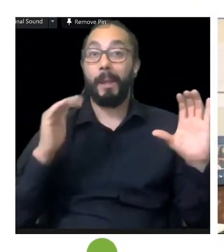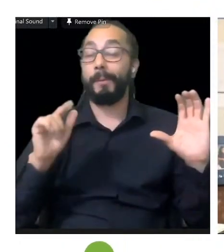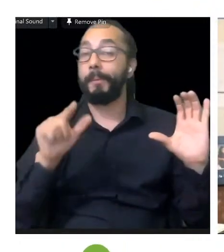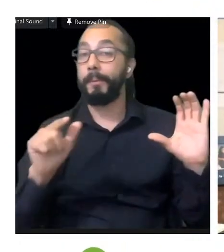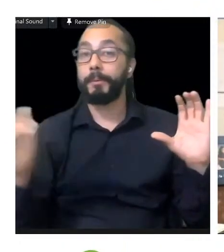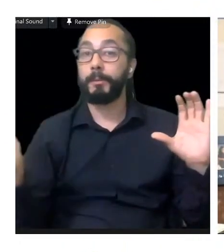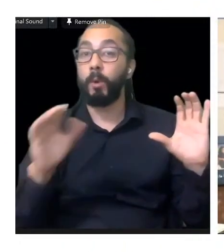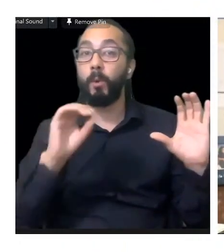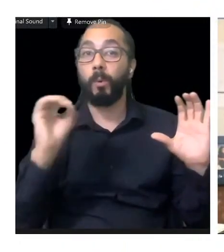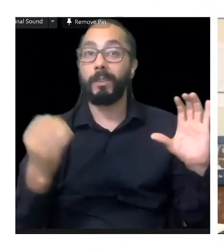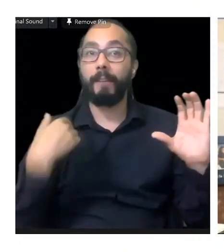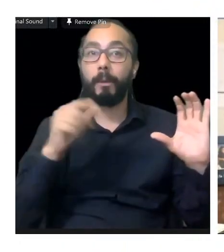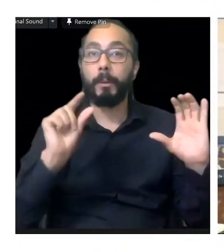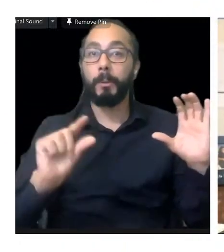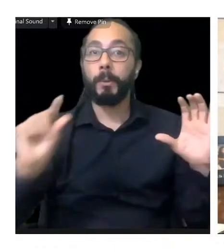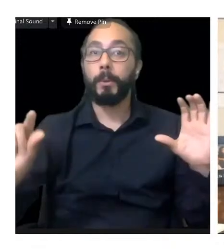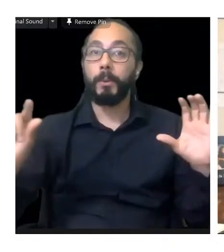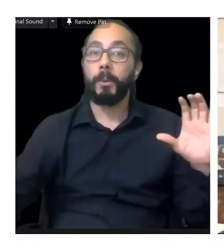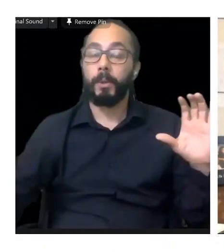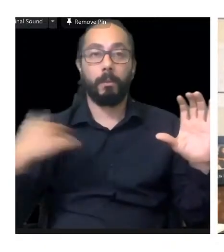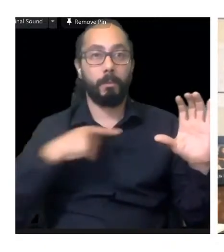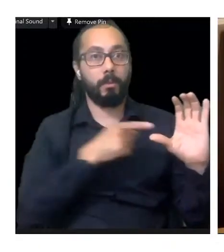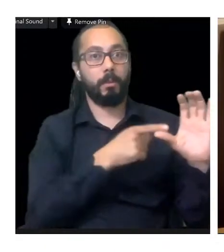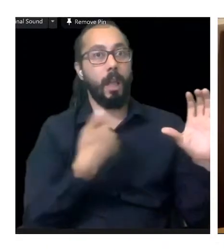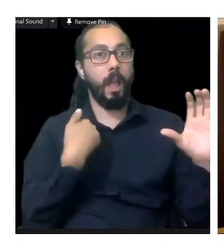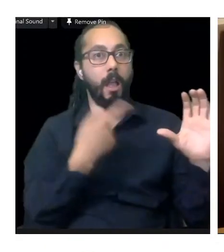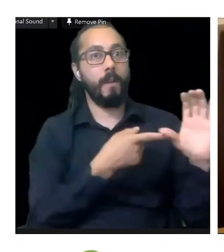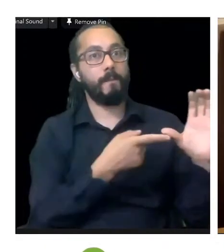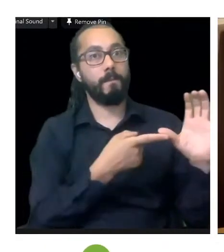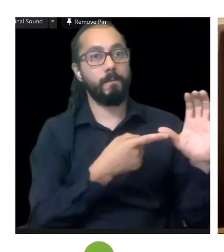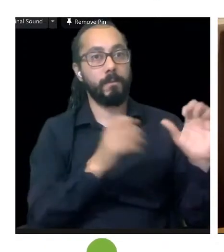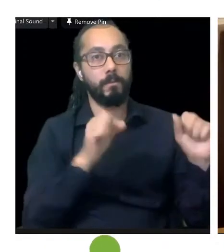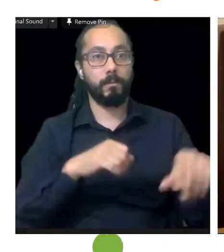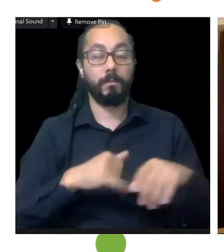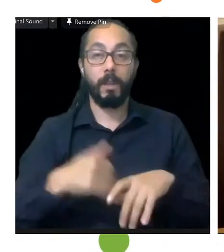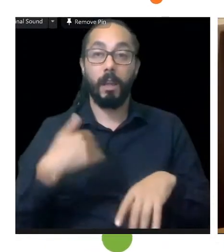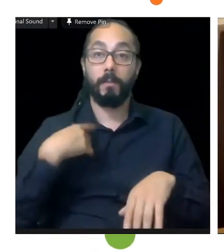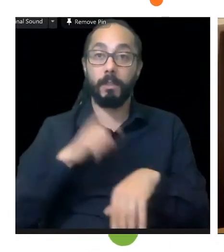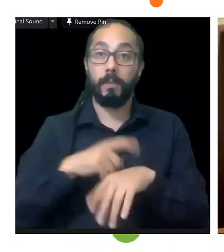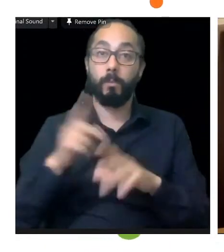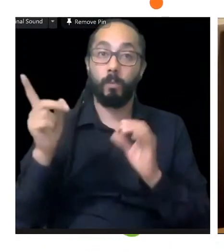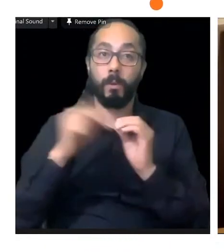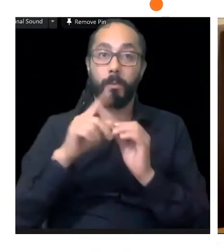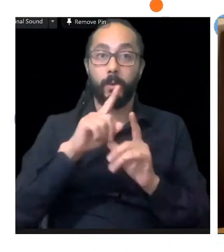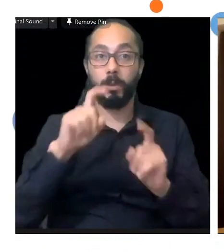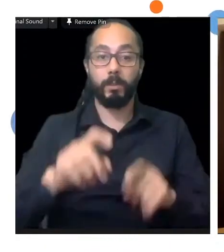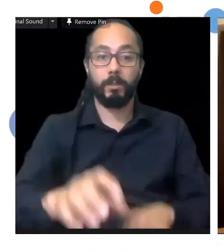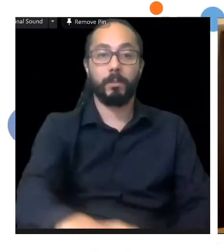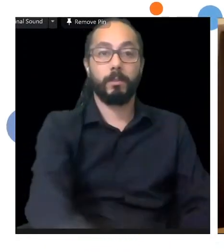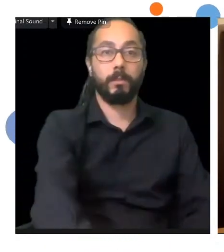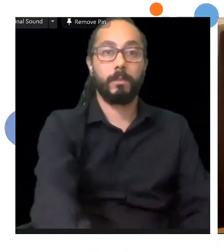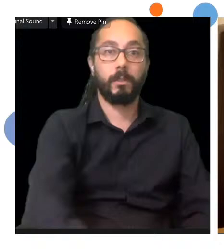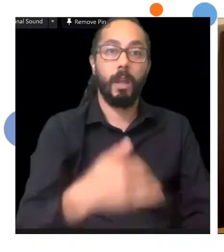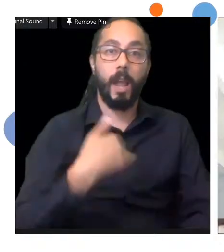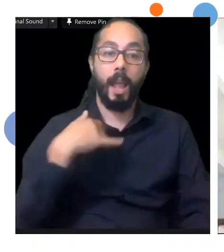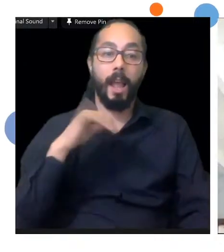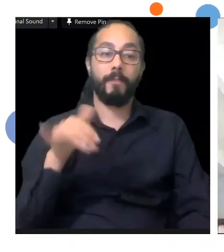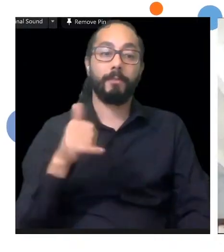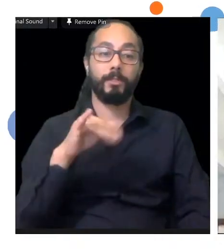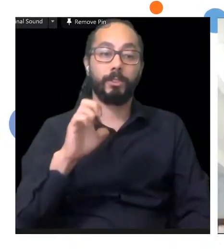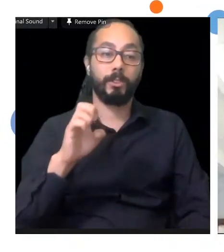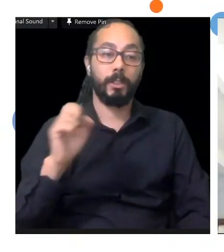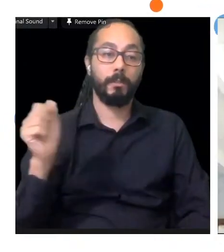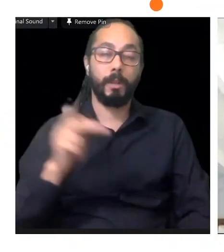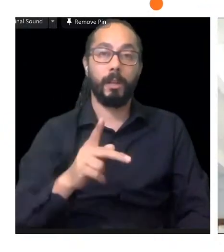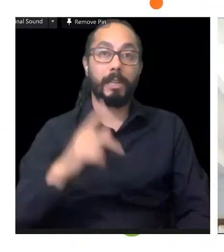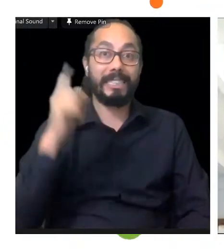to match. Yeah, absolutely. Do we have time for another question or two? Oh, perhaps we've got Jane back. Yeah. Is the sound any